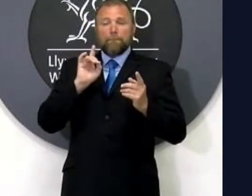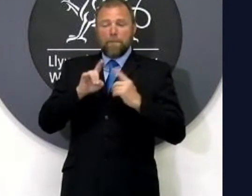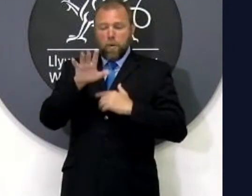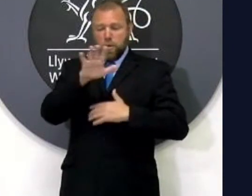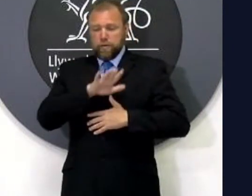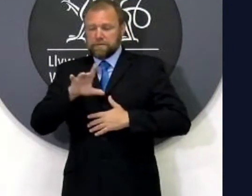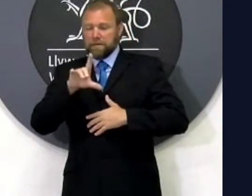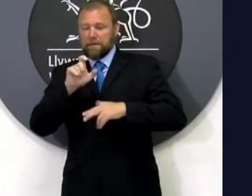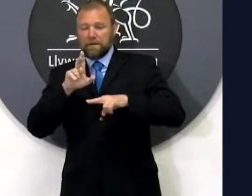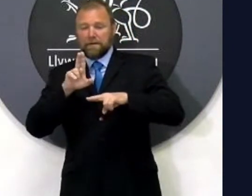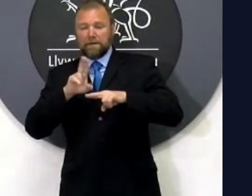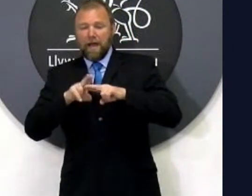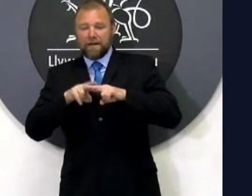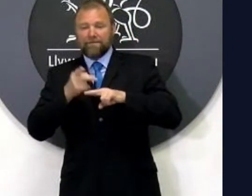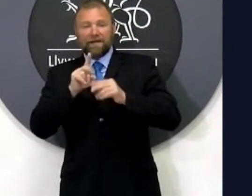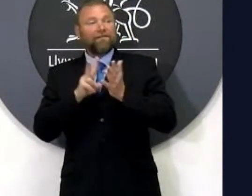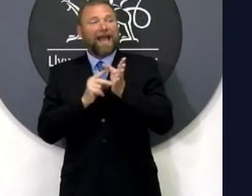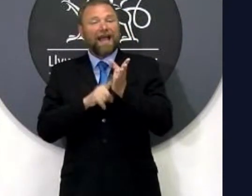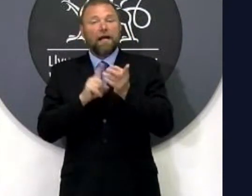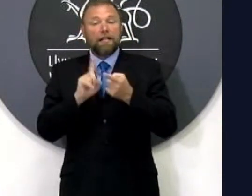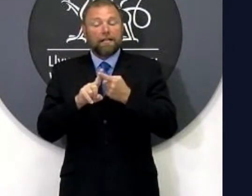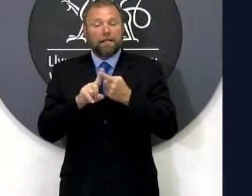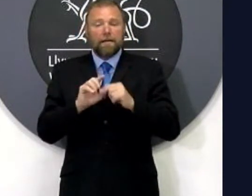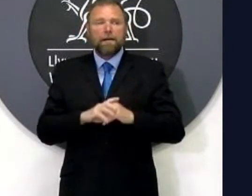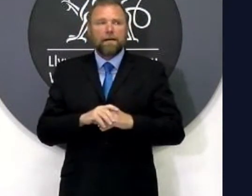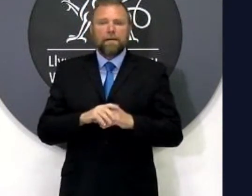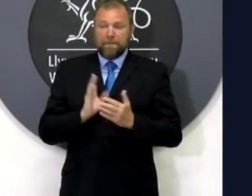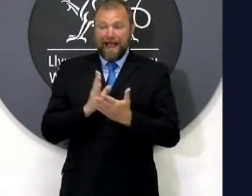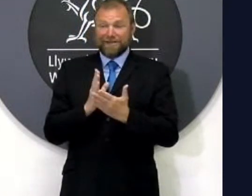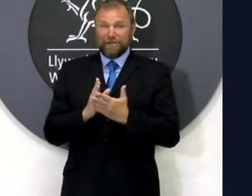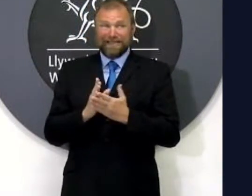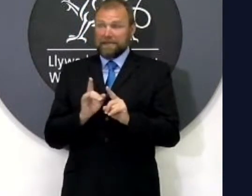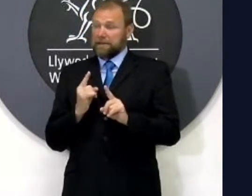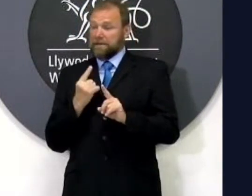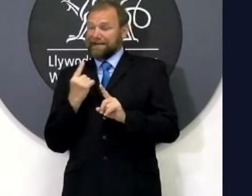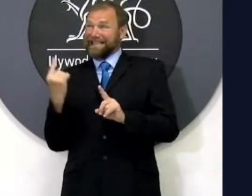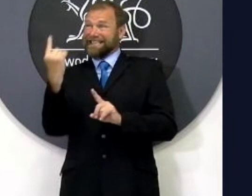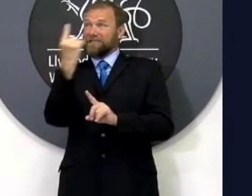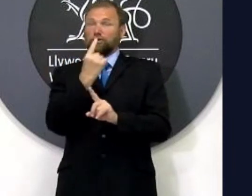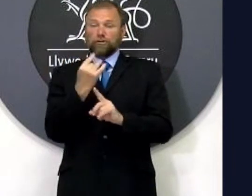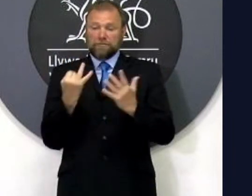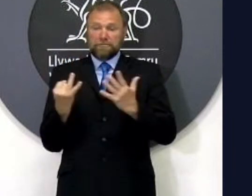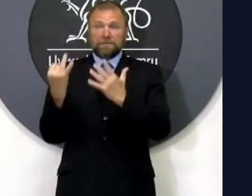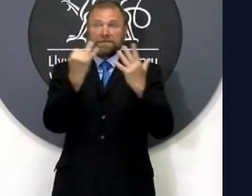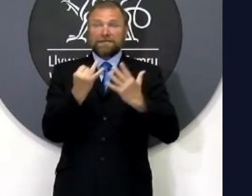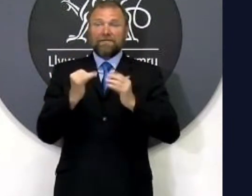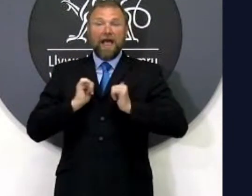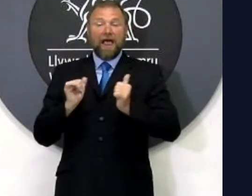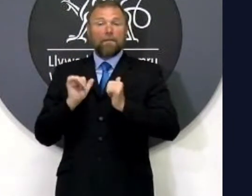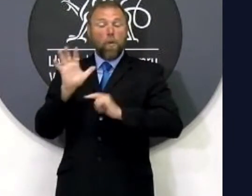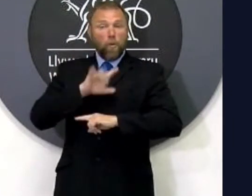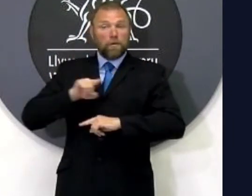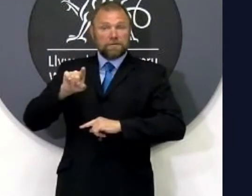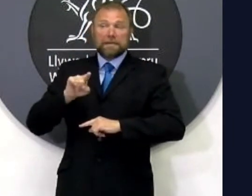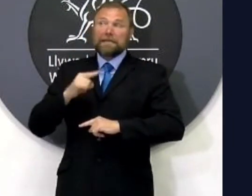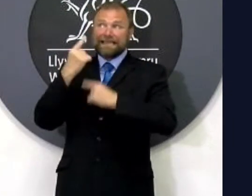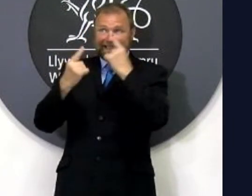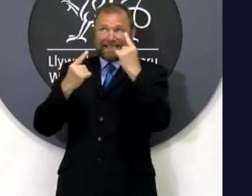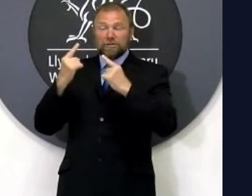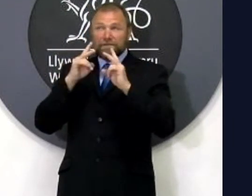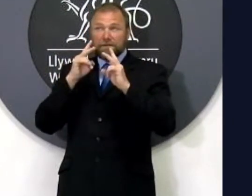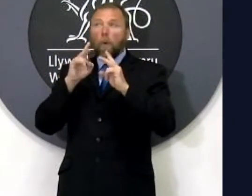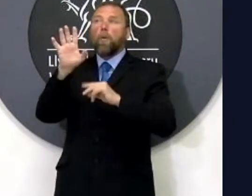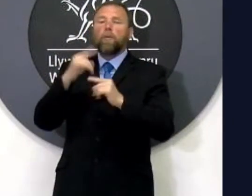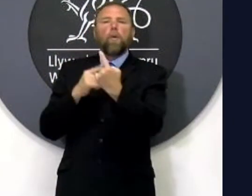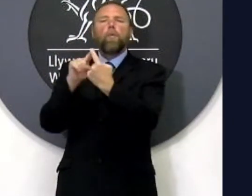Vale Health Board. In fact, all health boards have seen cases of the so-called Indian variant, except for